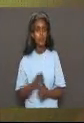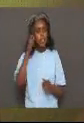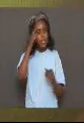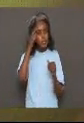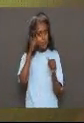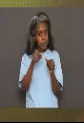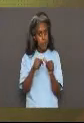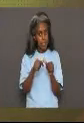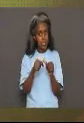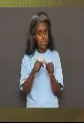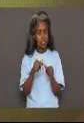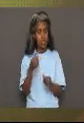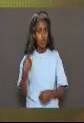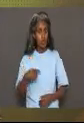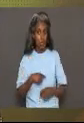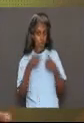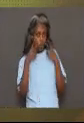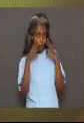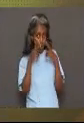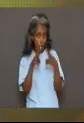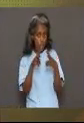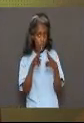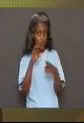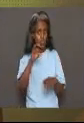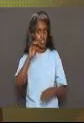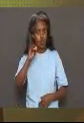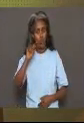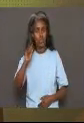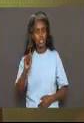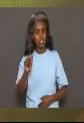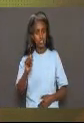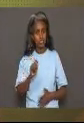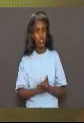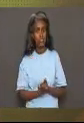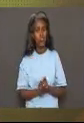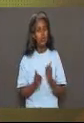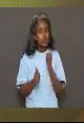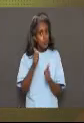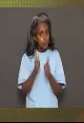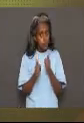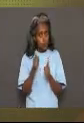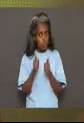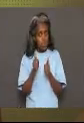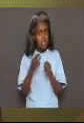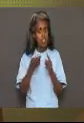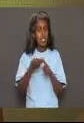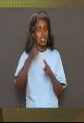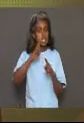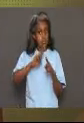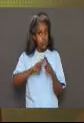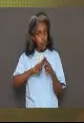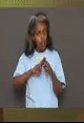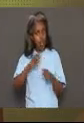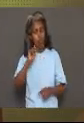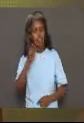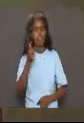Remember that we are looking for the cotangent, which is the reciprocal of